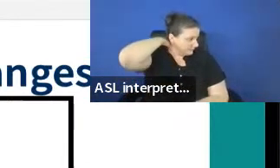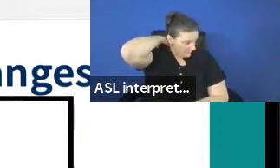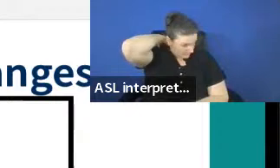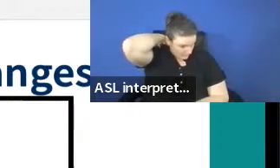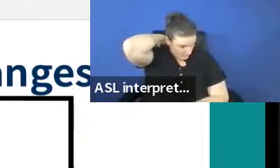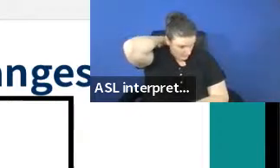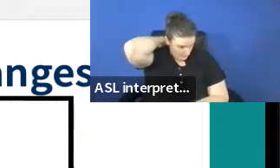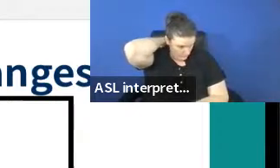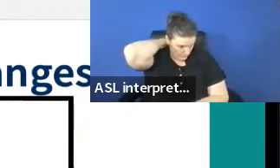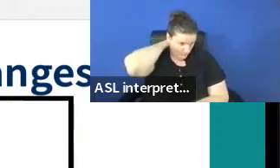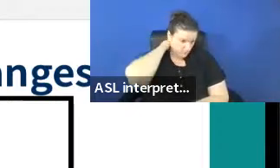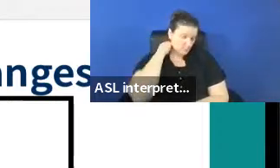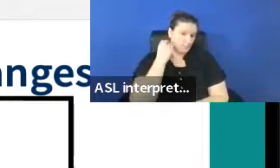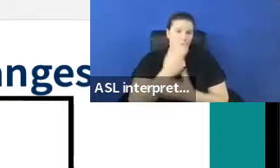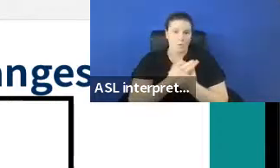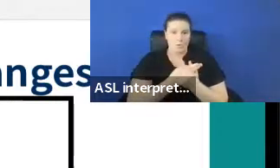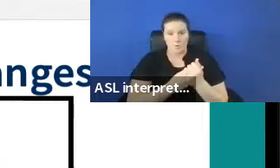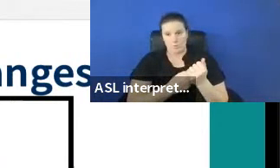Both of these